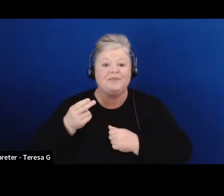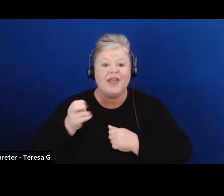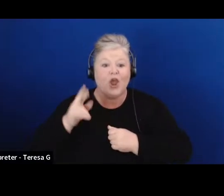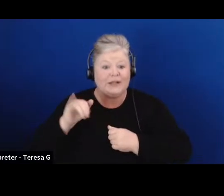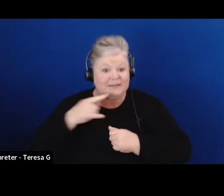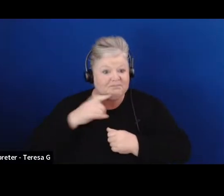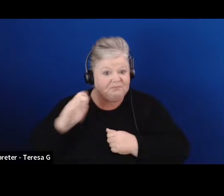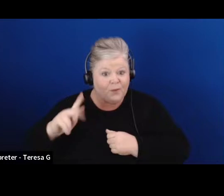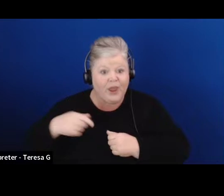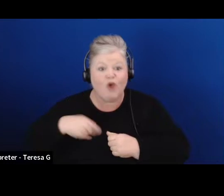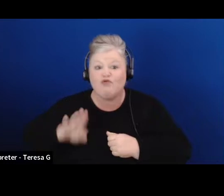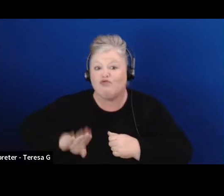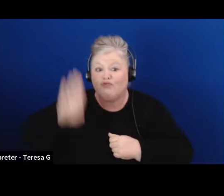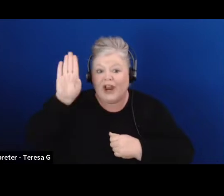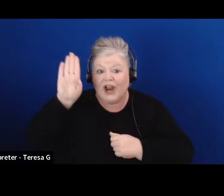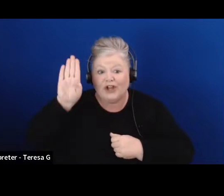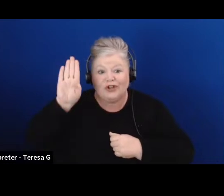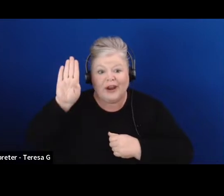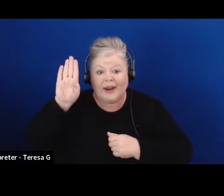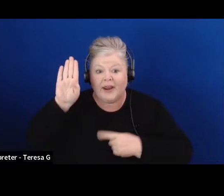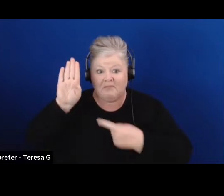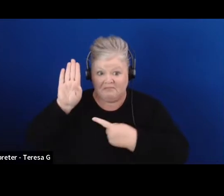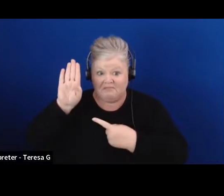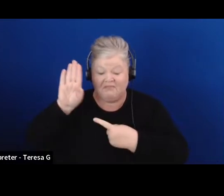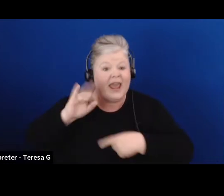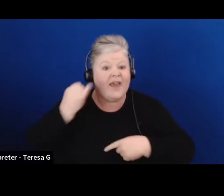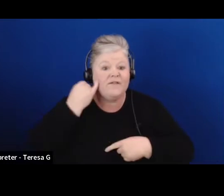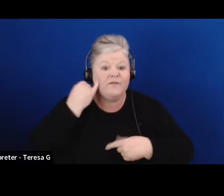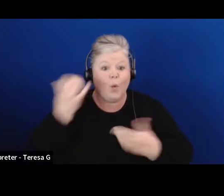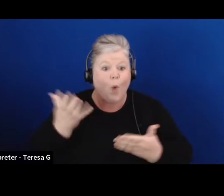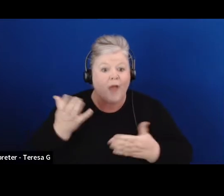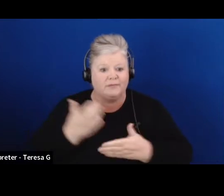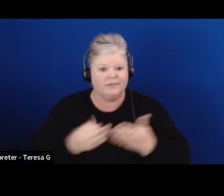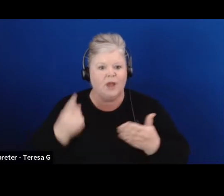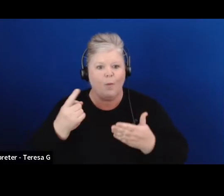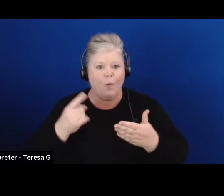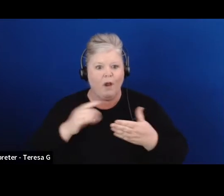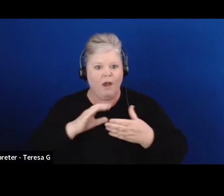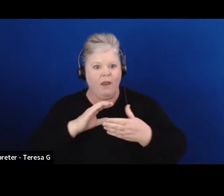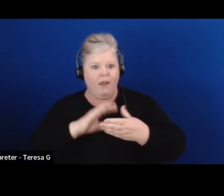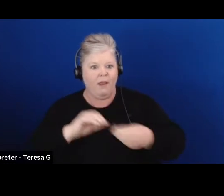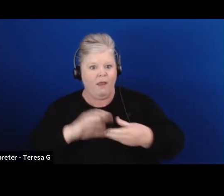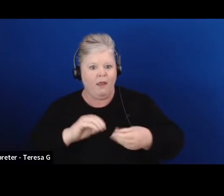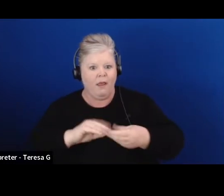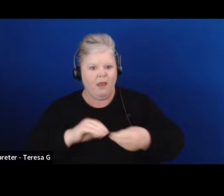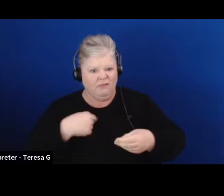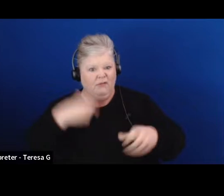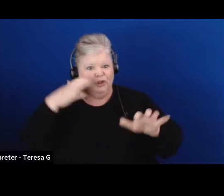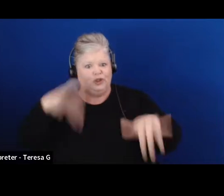someone said to you something so unexpected that you were speechless.